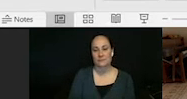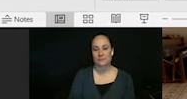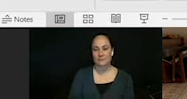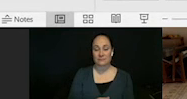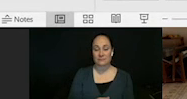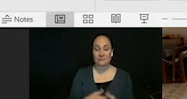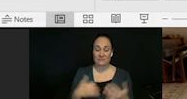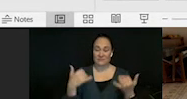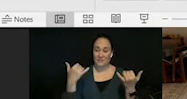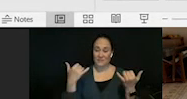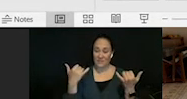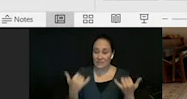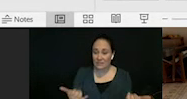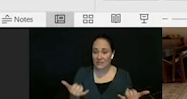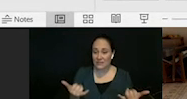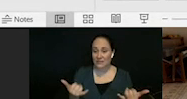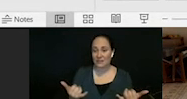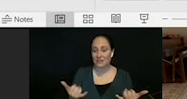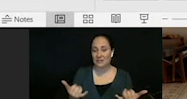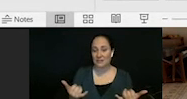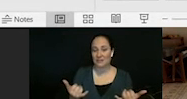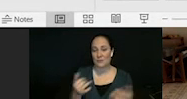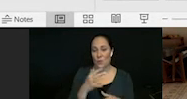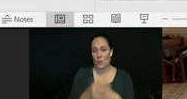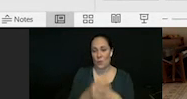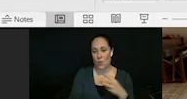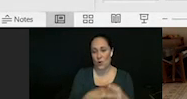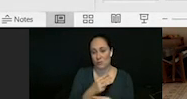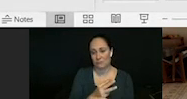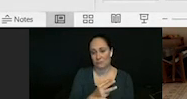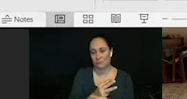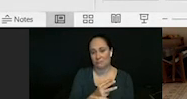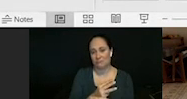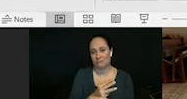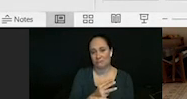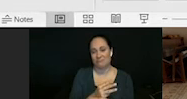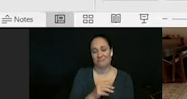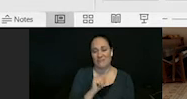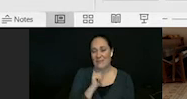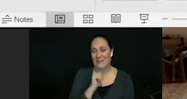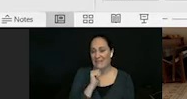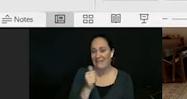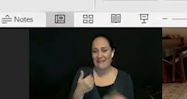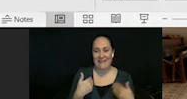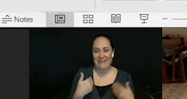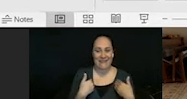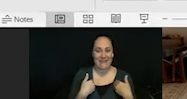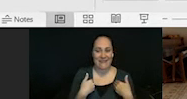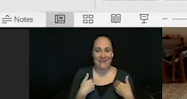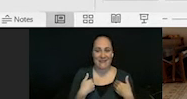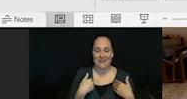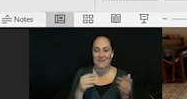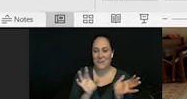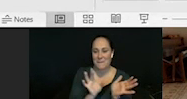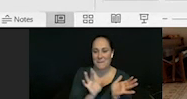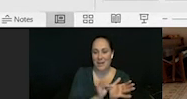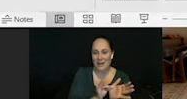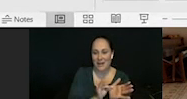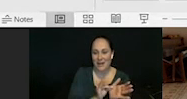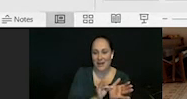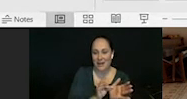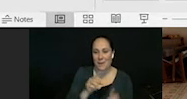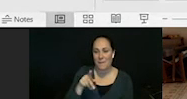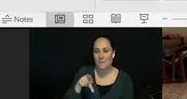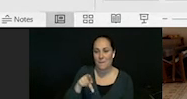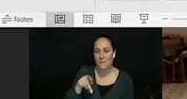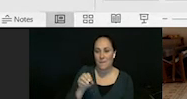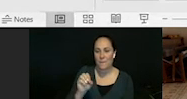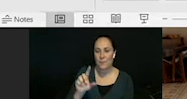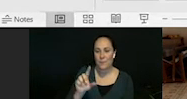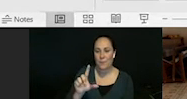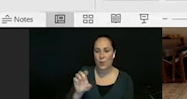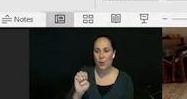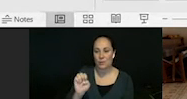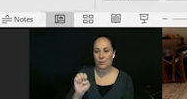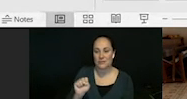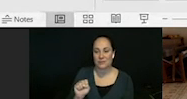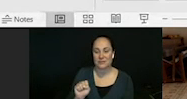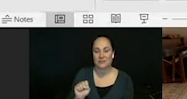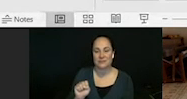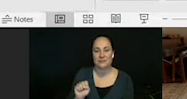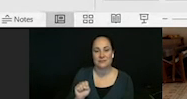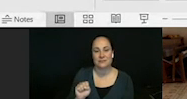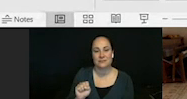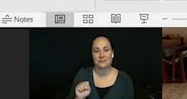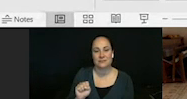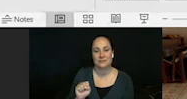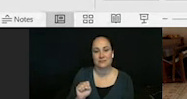world, we do not have magnetic monopoles. All right, there was an experiment a few years ago that kind of sort